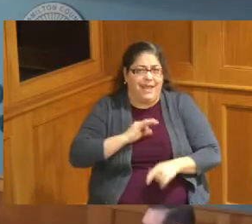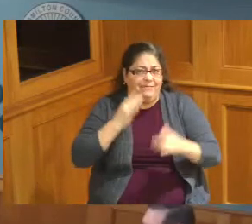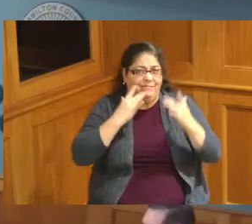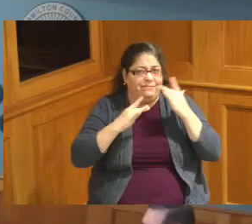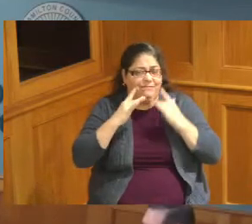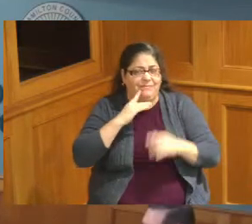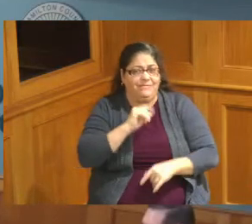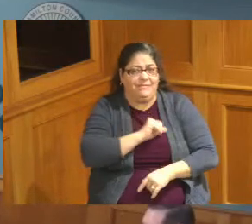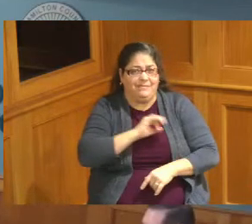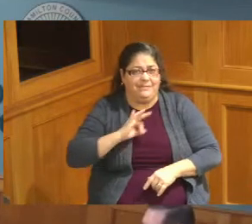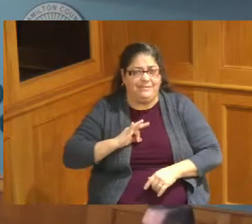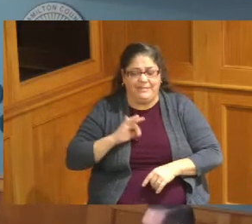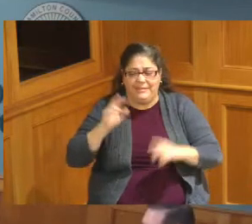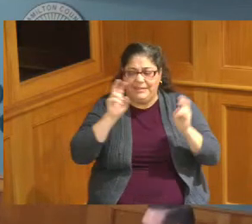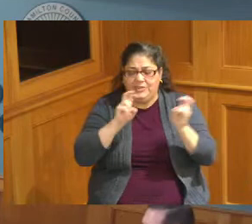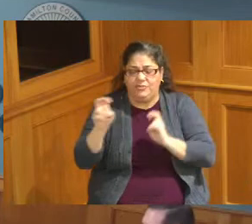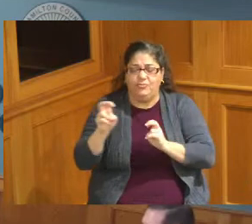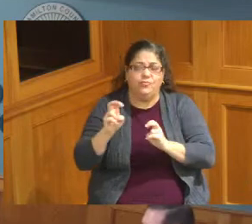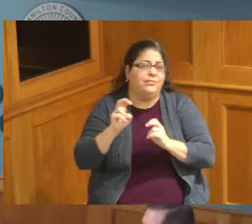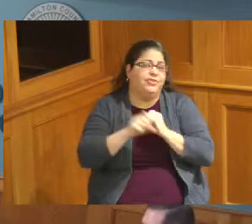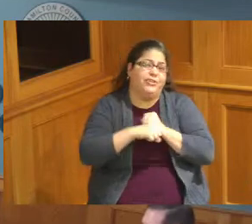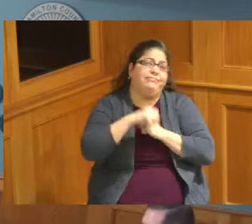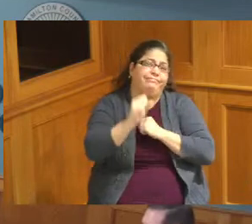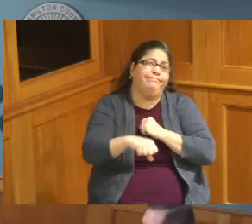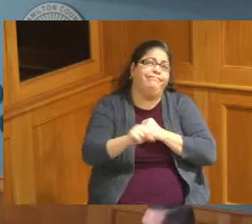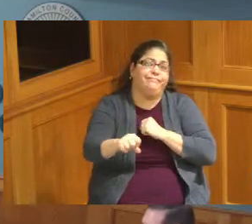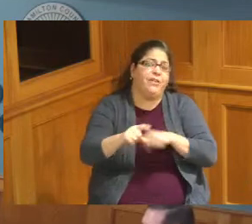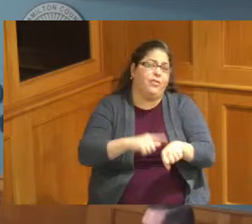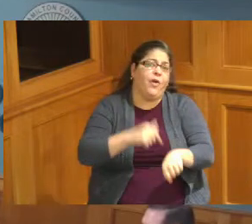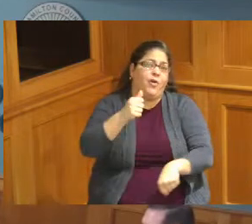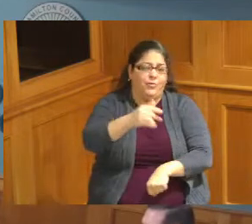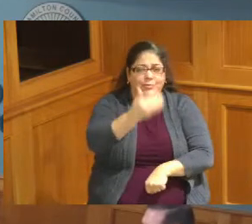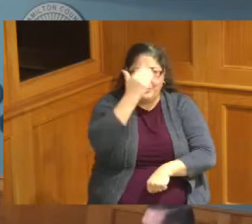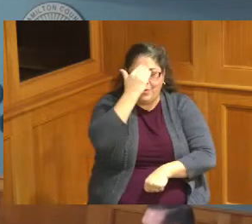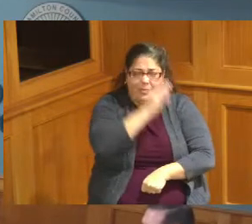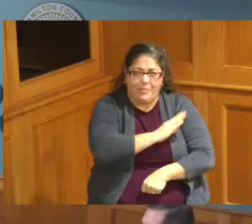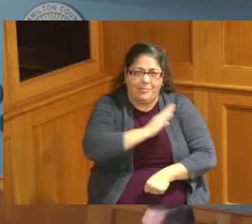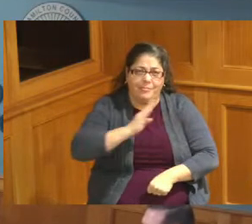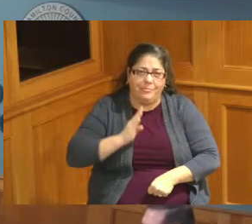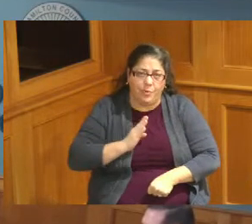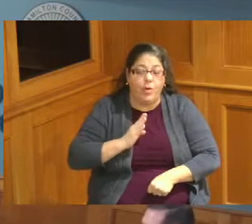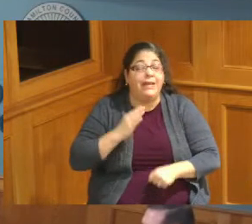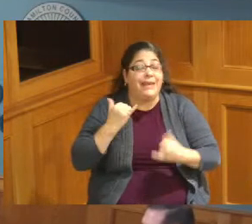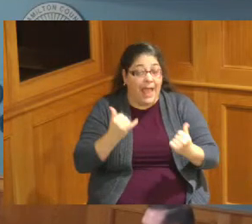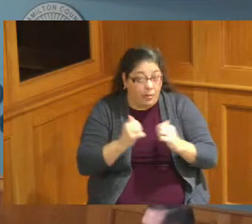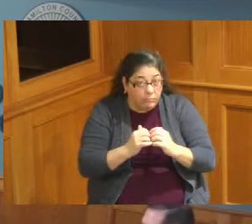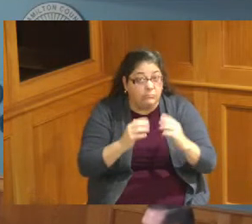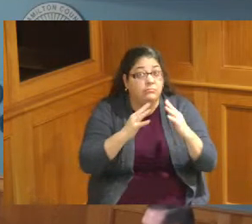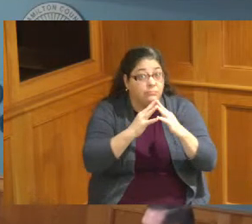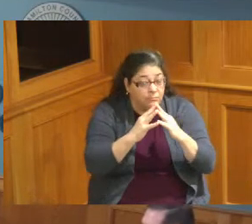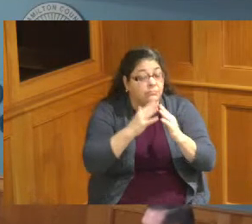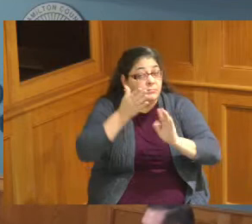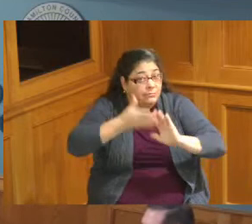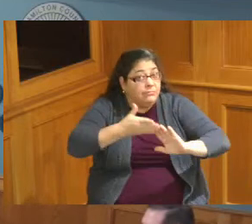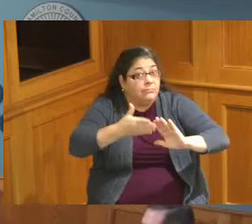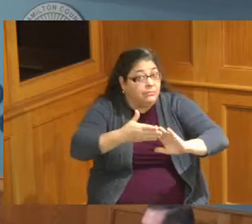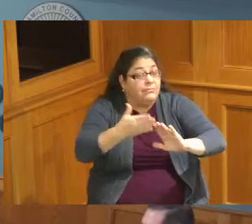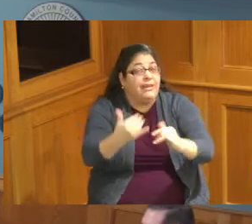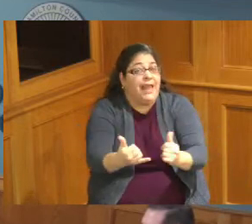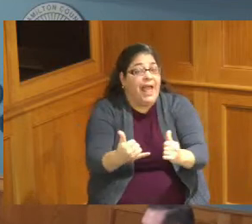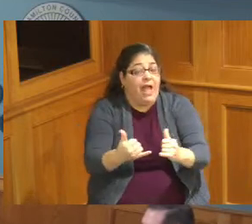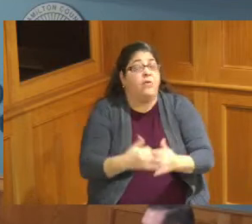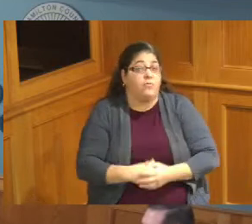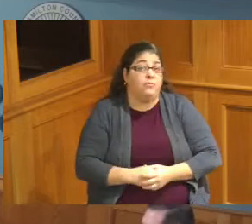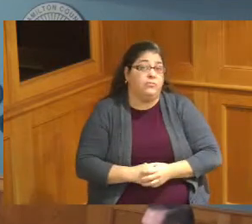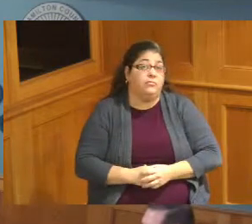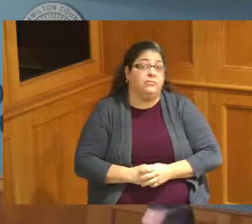get it just took longer to get it implemented, which is, the board is aware it's now being implemented, so. Yeah.